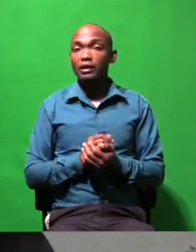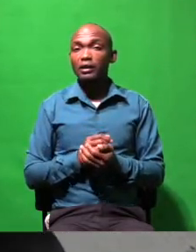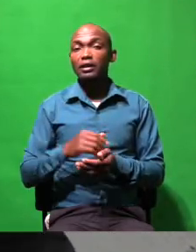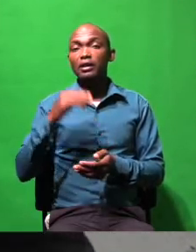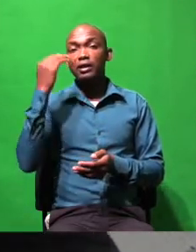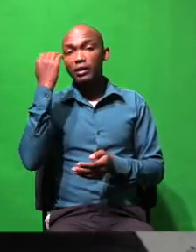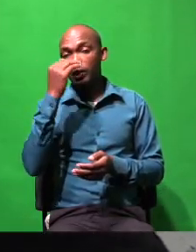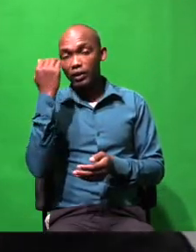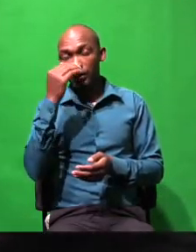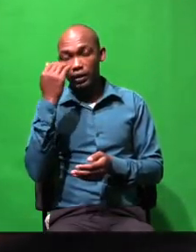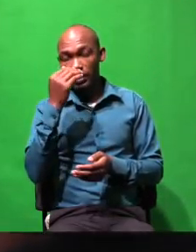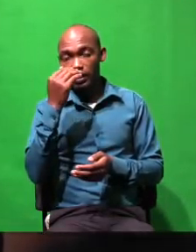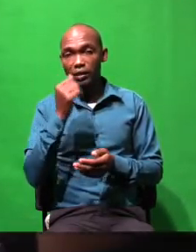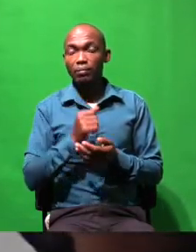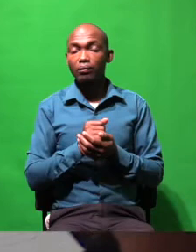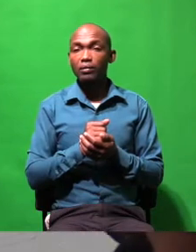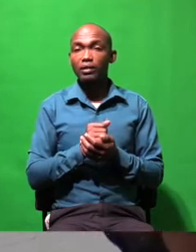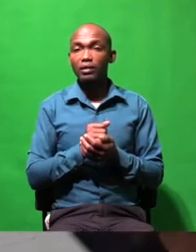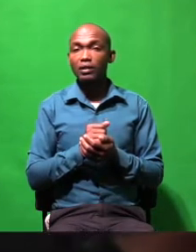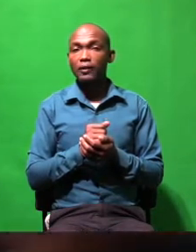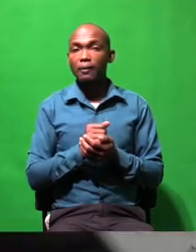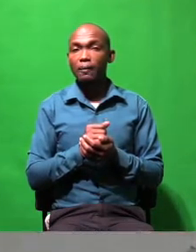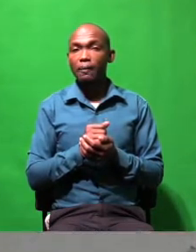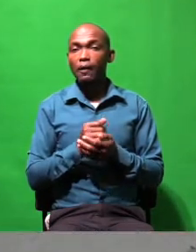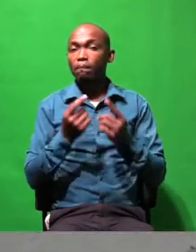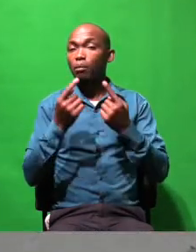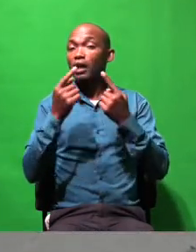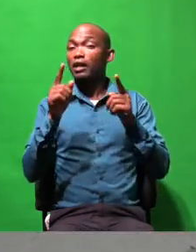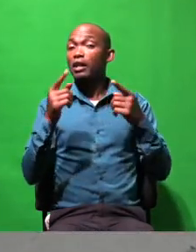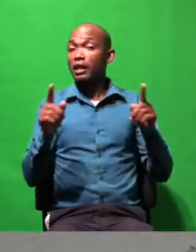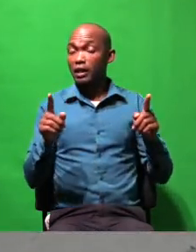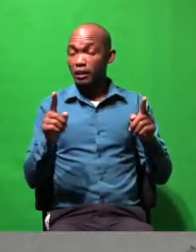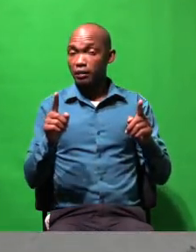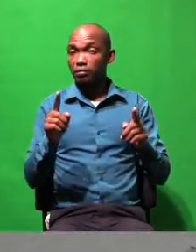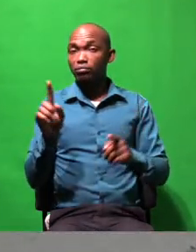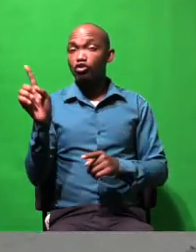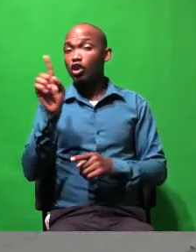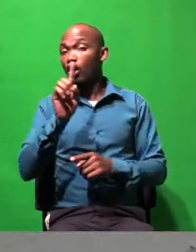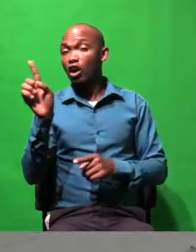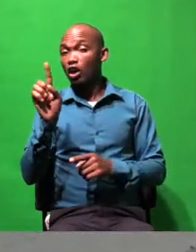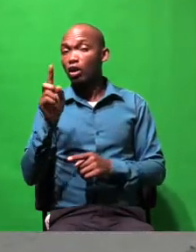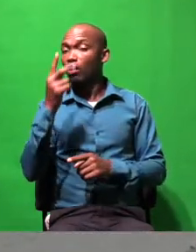green, color, blindness. Good.